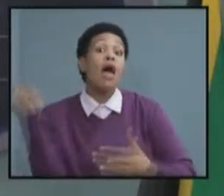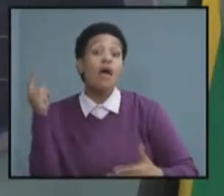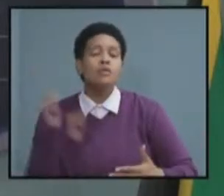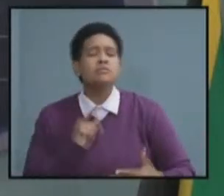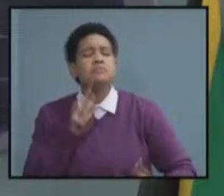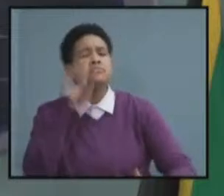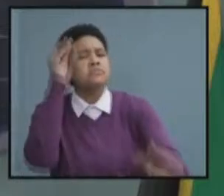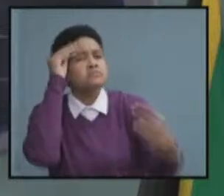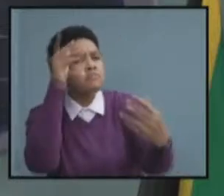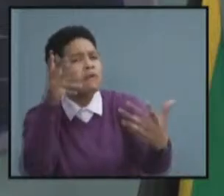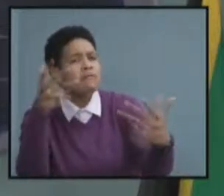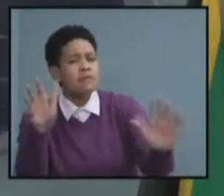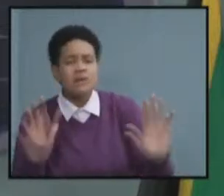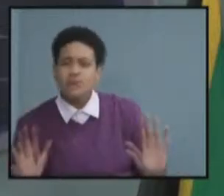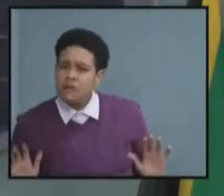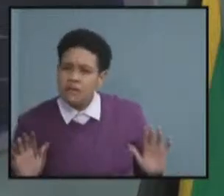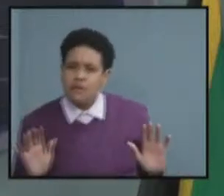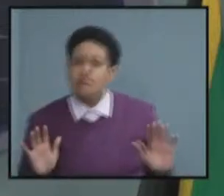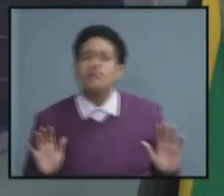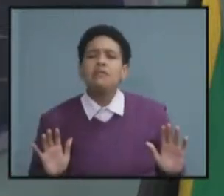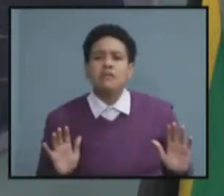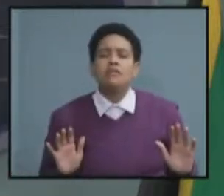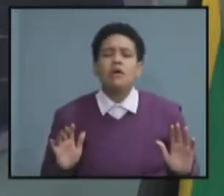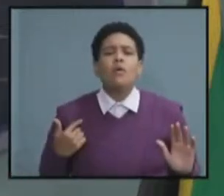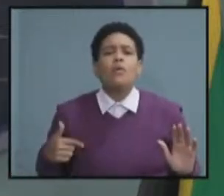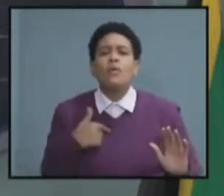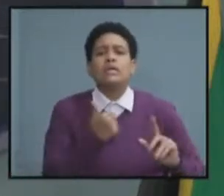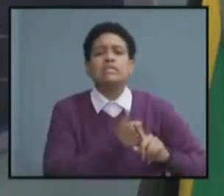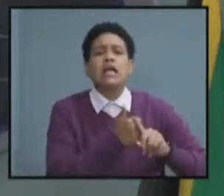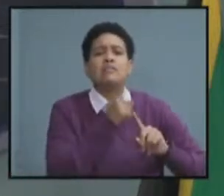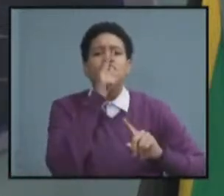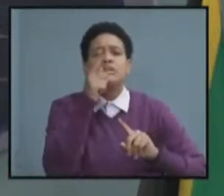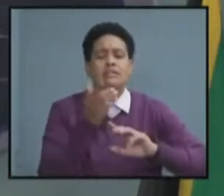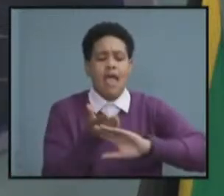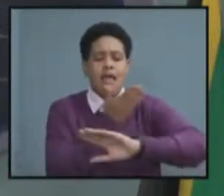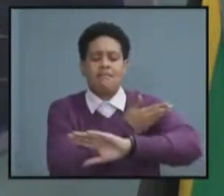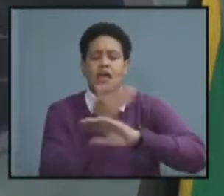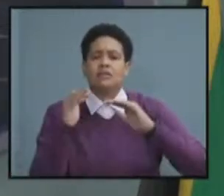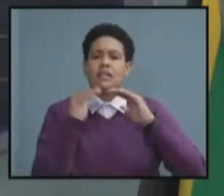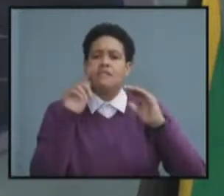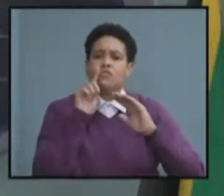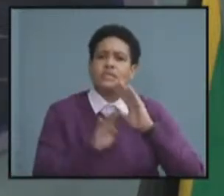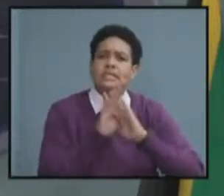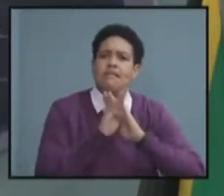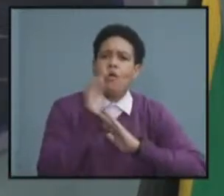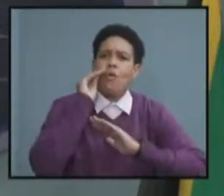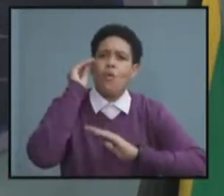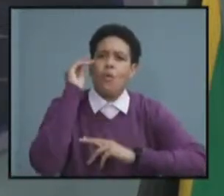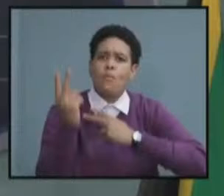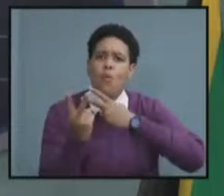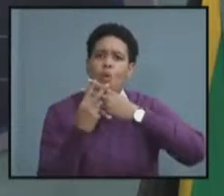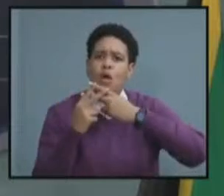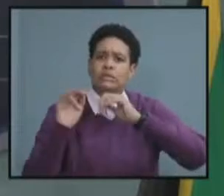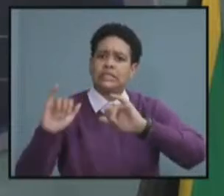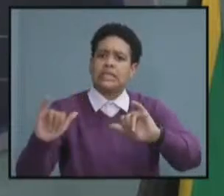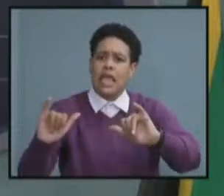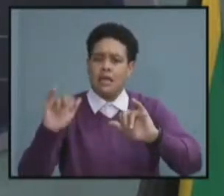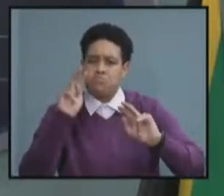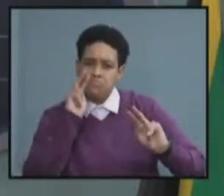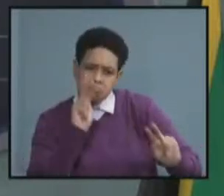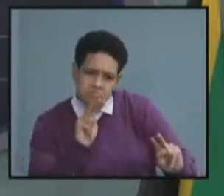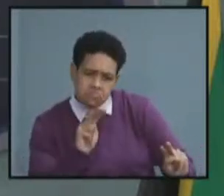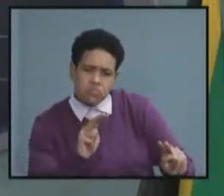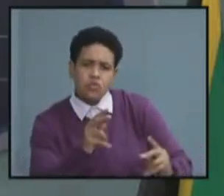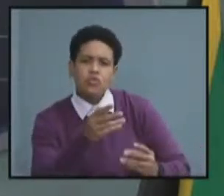had indicated that we were in the advanced stages of developing a home quarantine monitoring